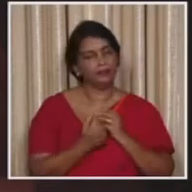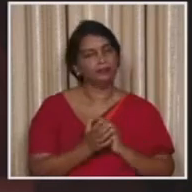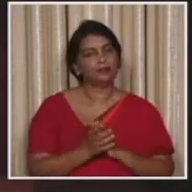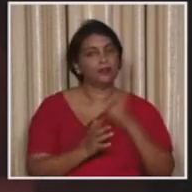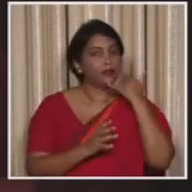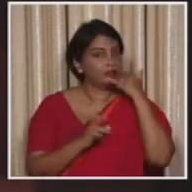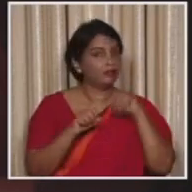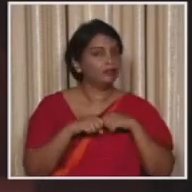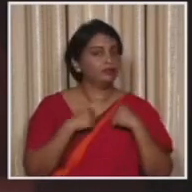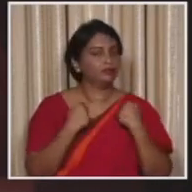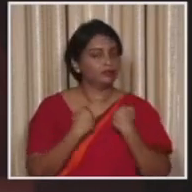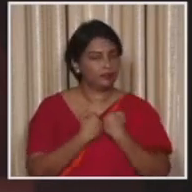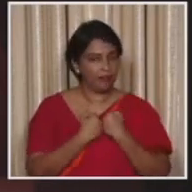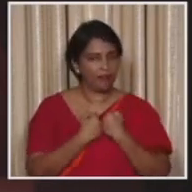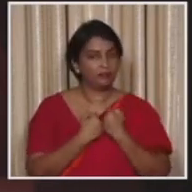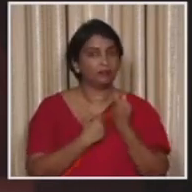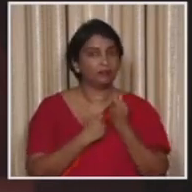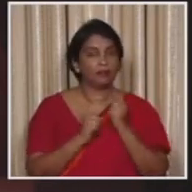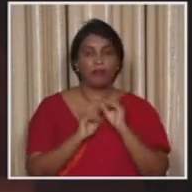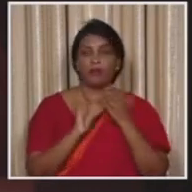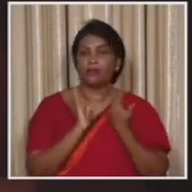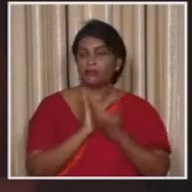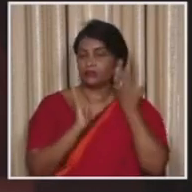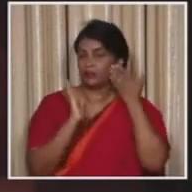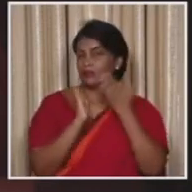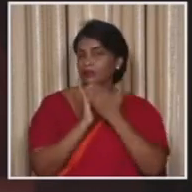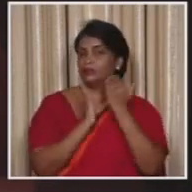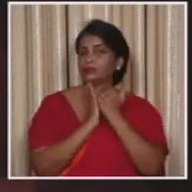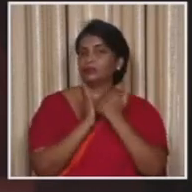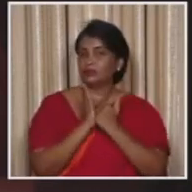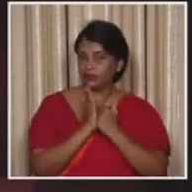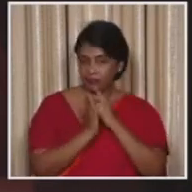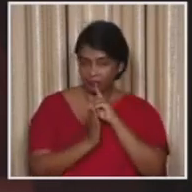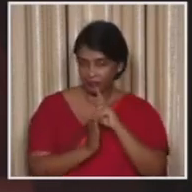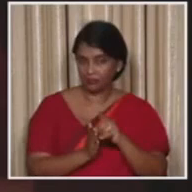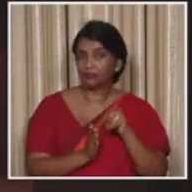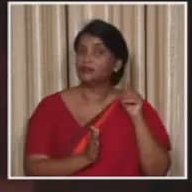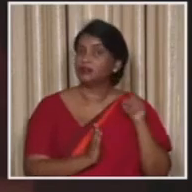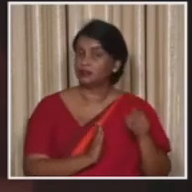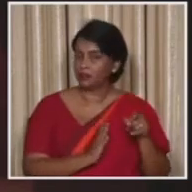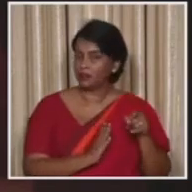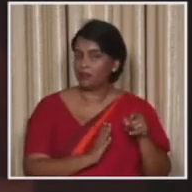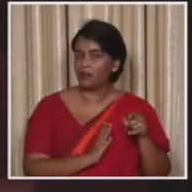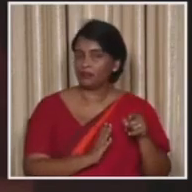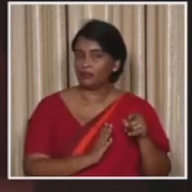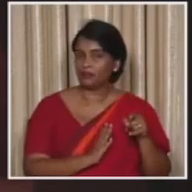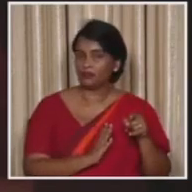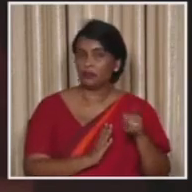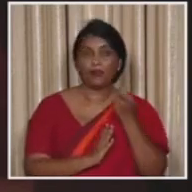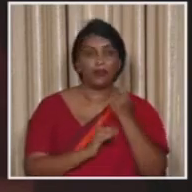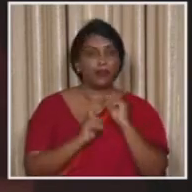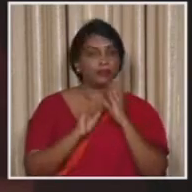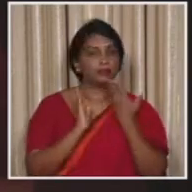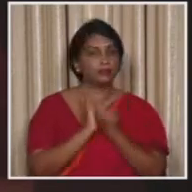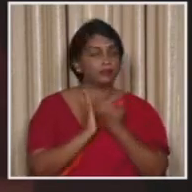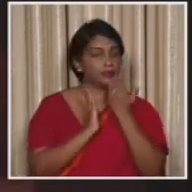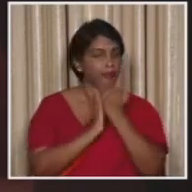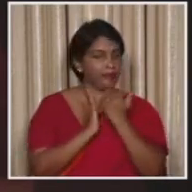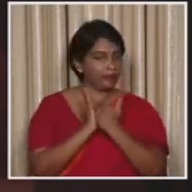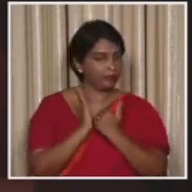concerned, those policies are not dictated according to the